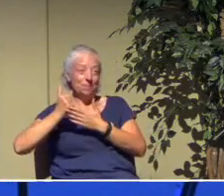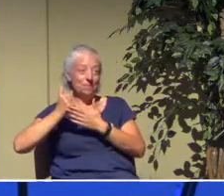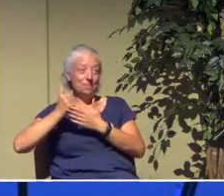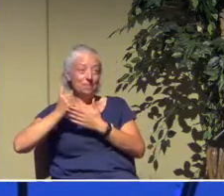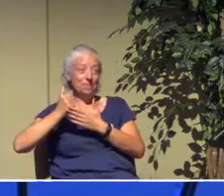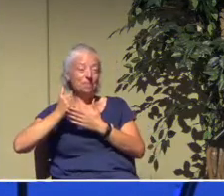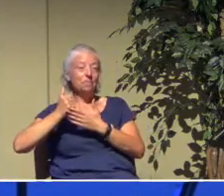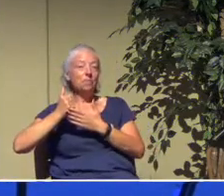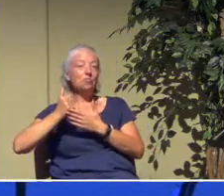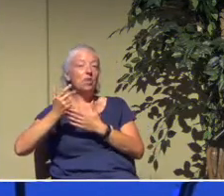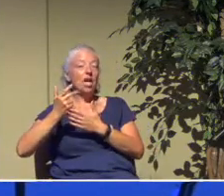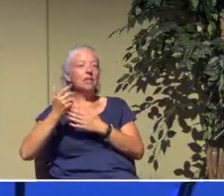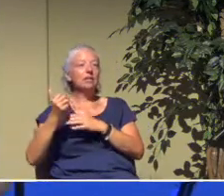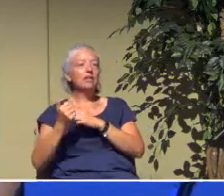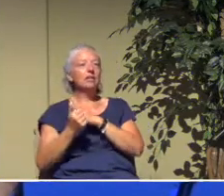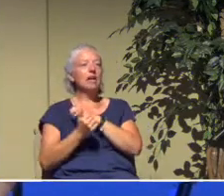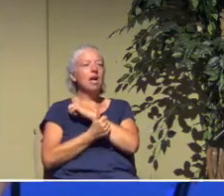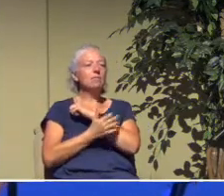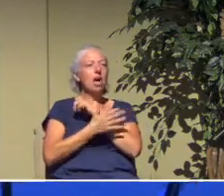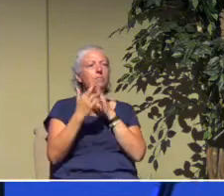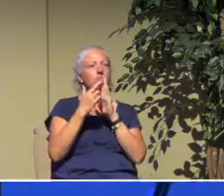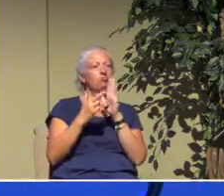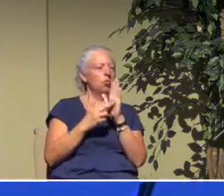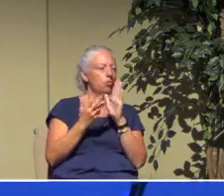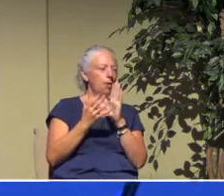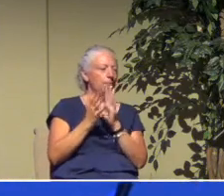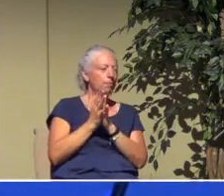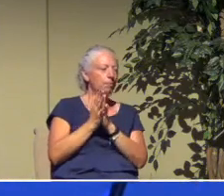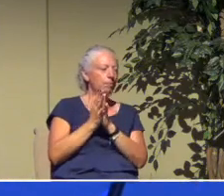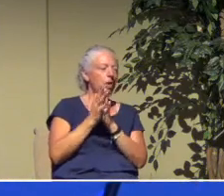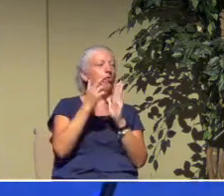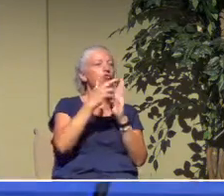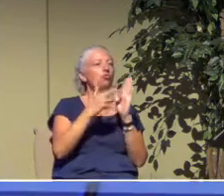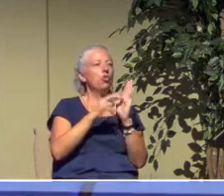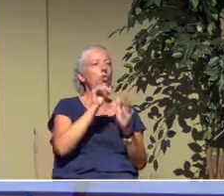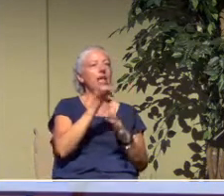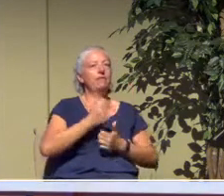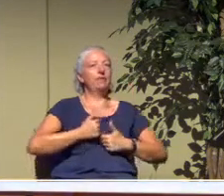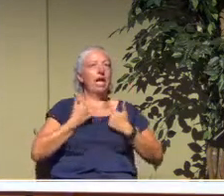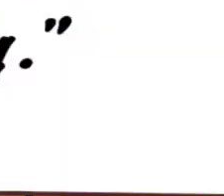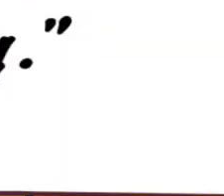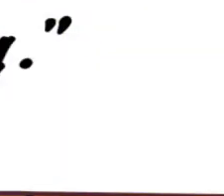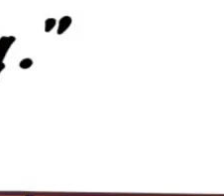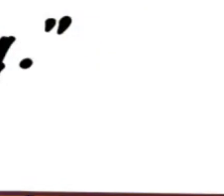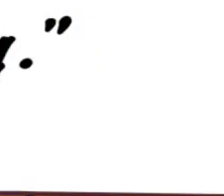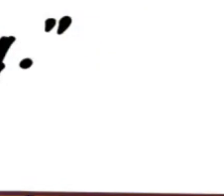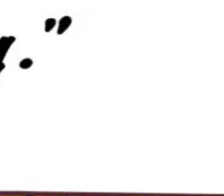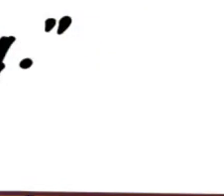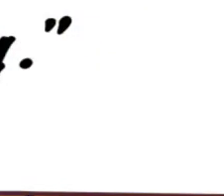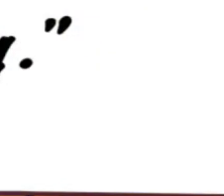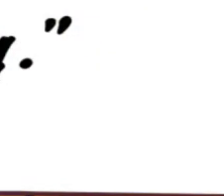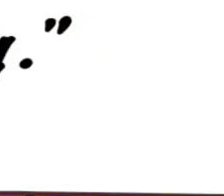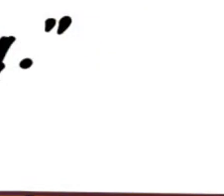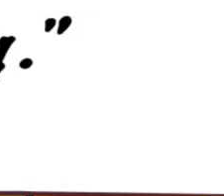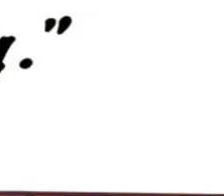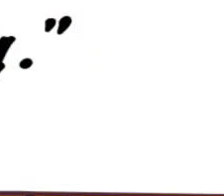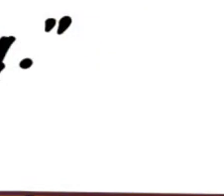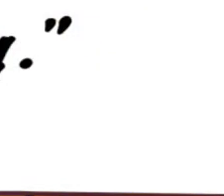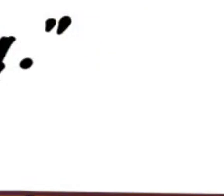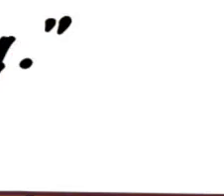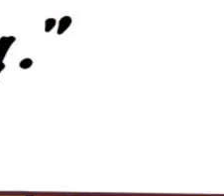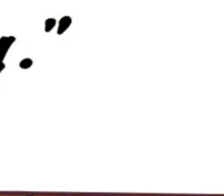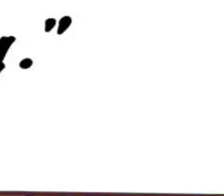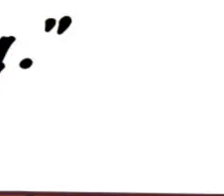each adopt a rule of life. So let me read you a definition of a rule of life that Peter Gregg gives. He says, a rule of life is a set of principles